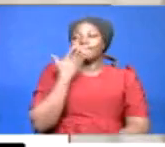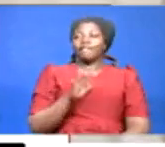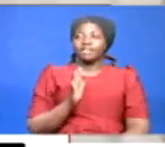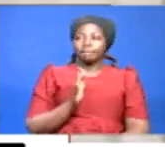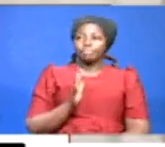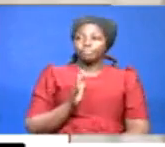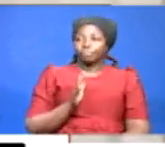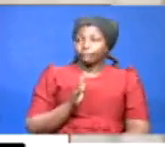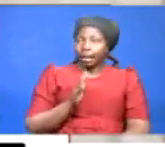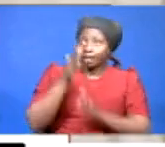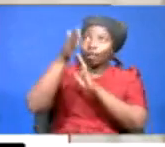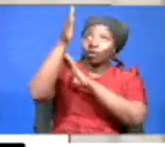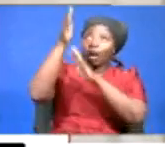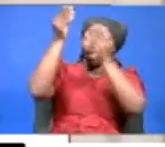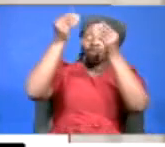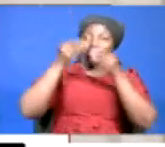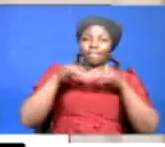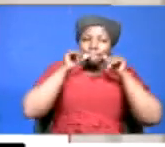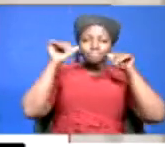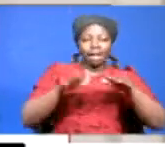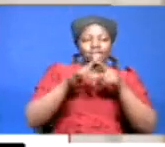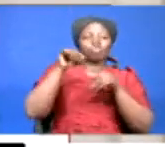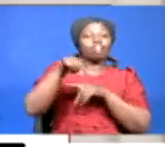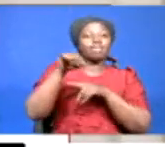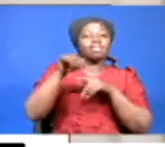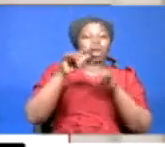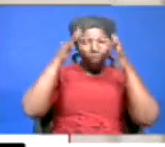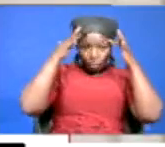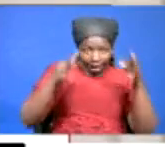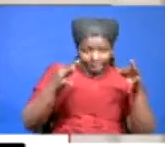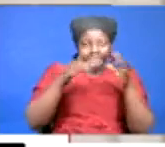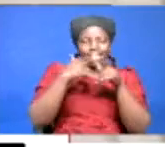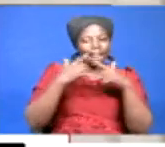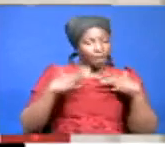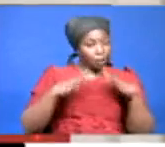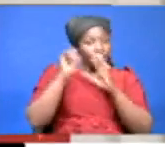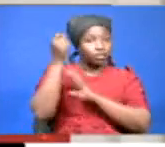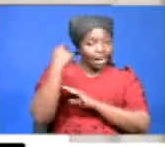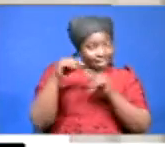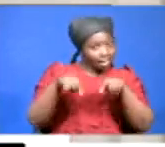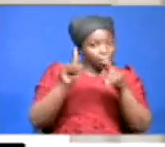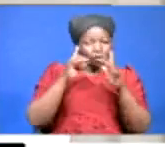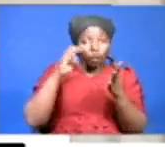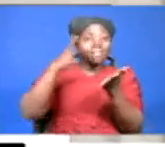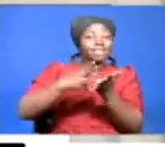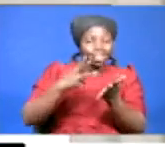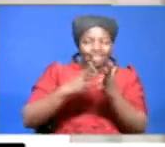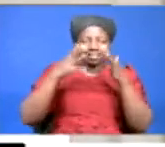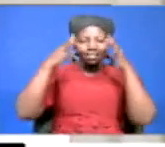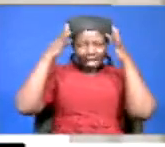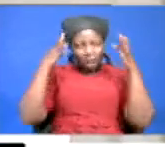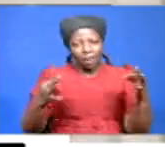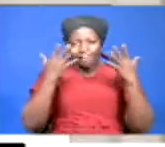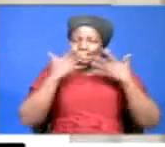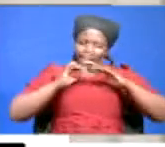And God gave blessings to that wedding. And the people of Kenya witnessed that wedding and agreed that